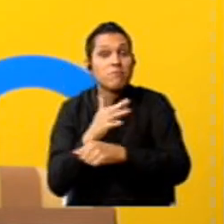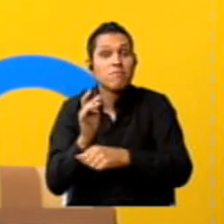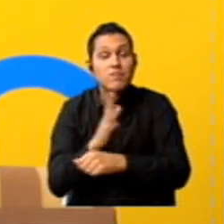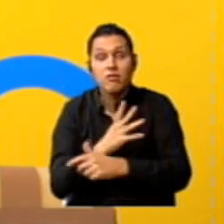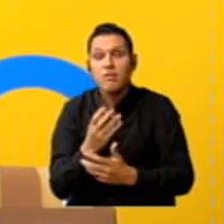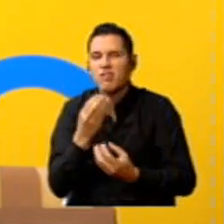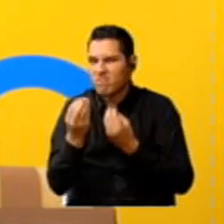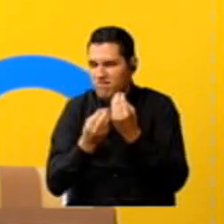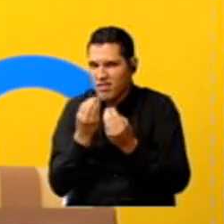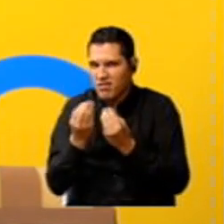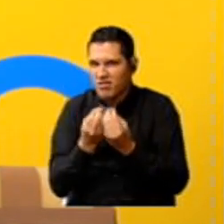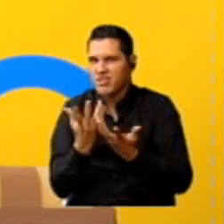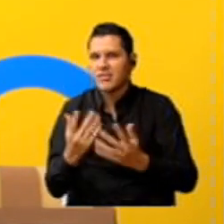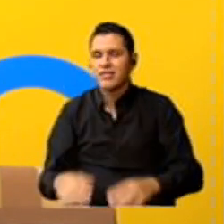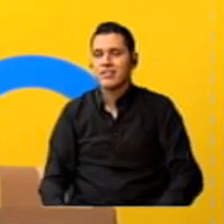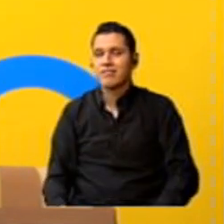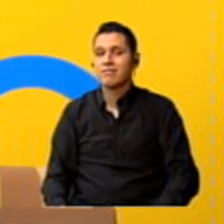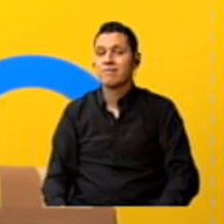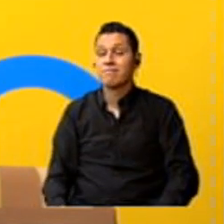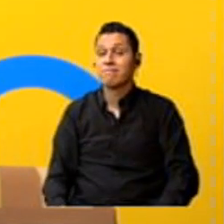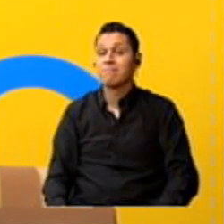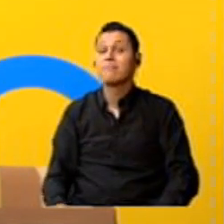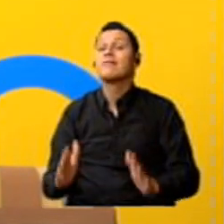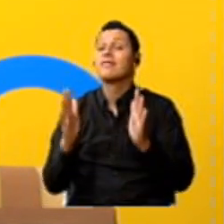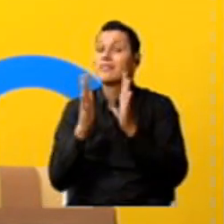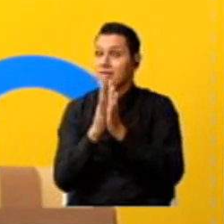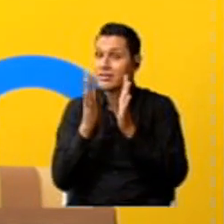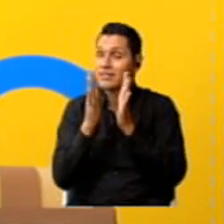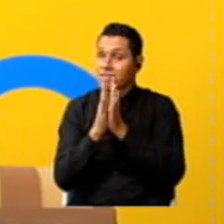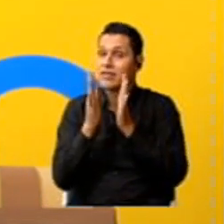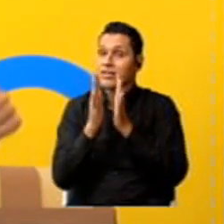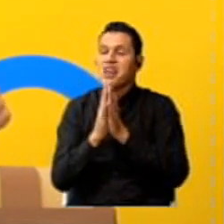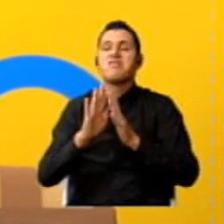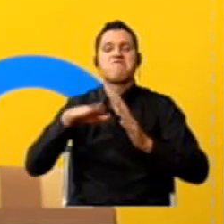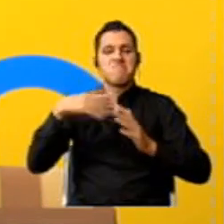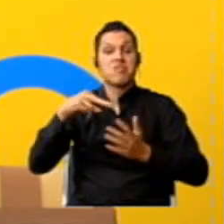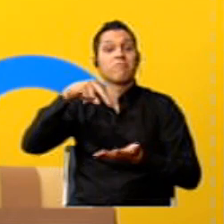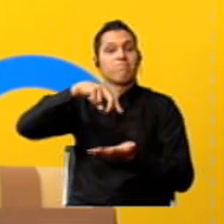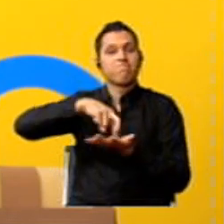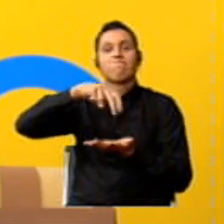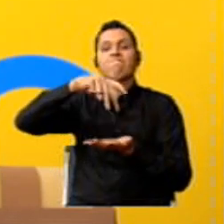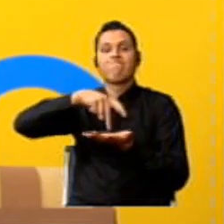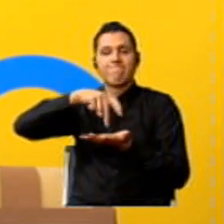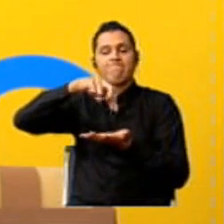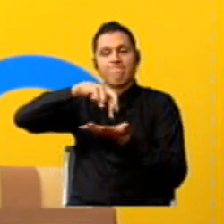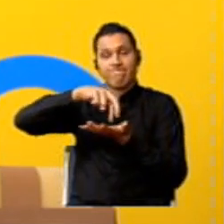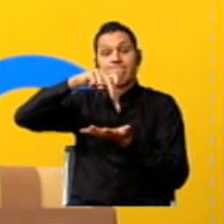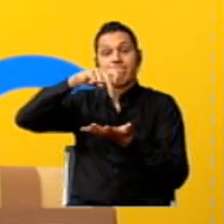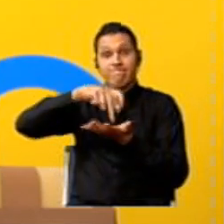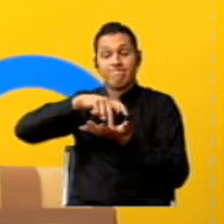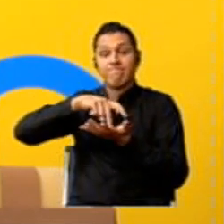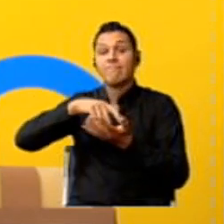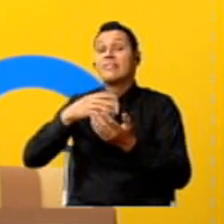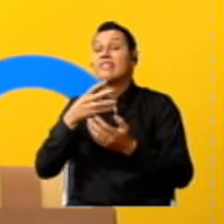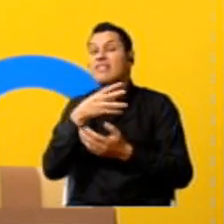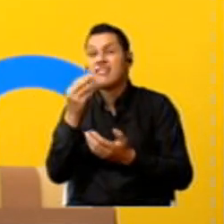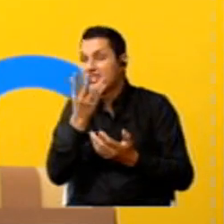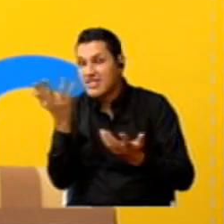are going to clap your hands, stomp your feet,